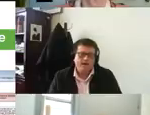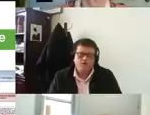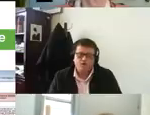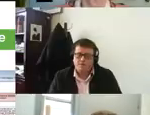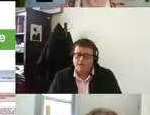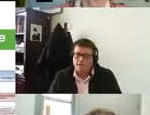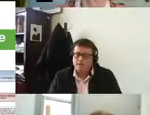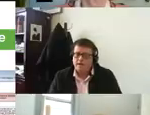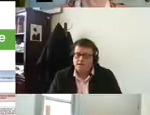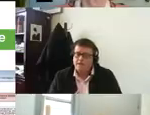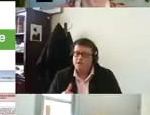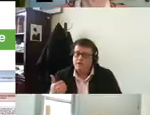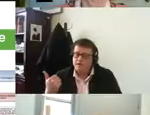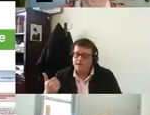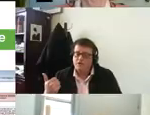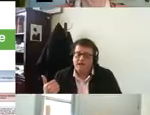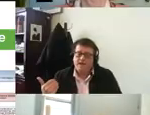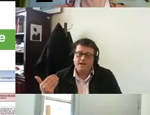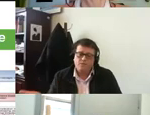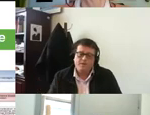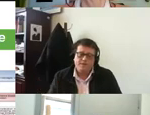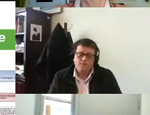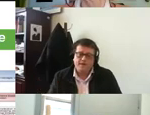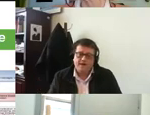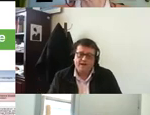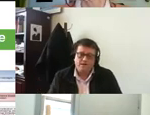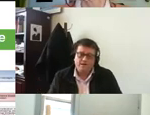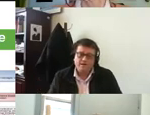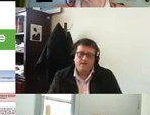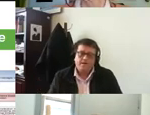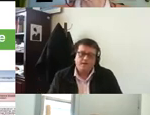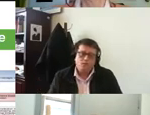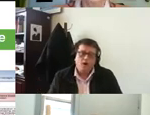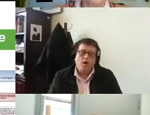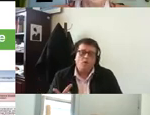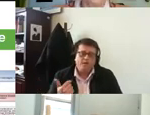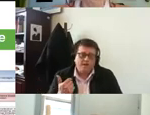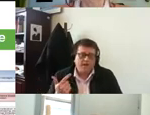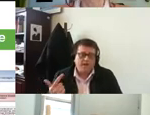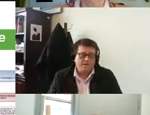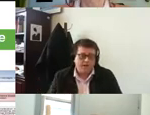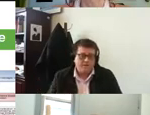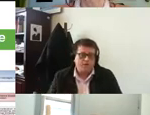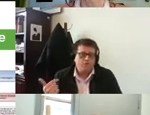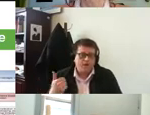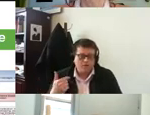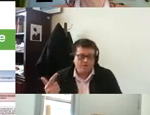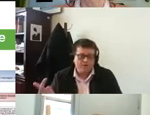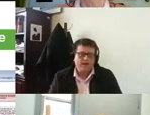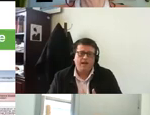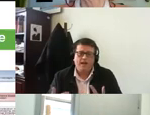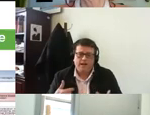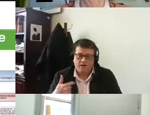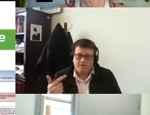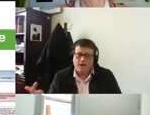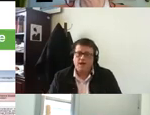therapeutic relationship that a clinician has with that adult, we're always seeking that mutual